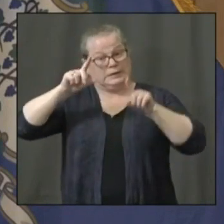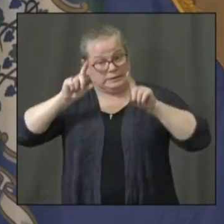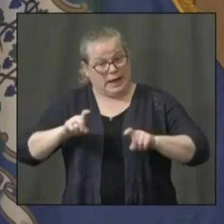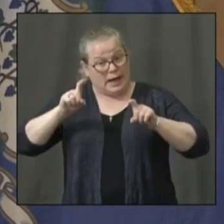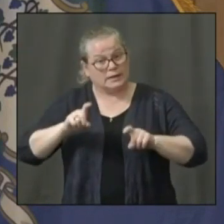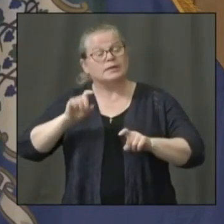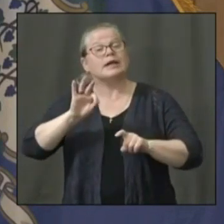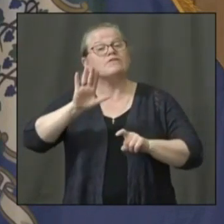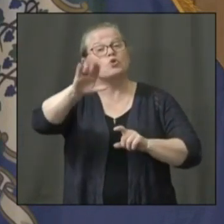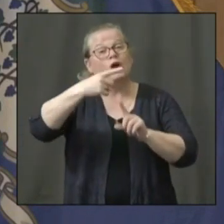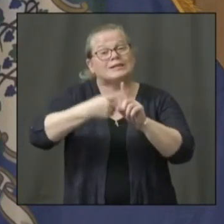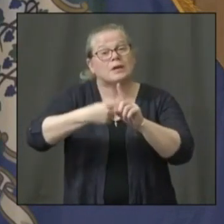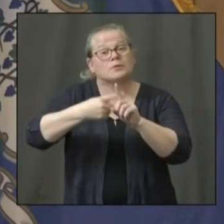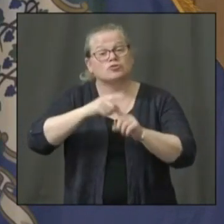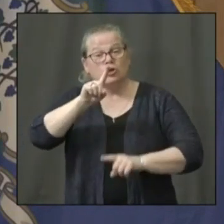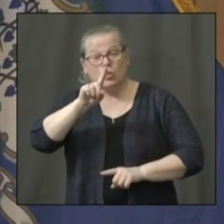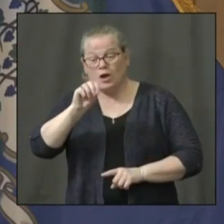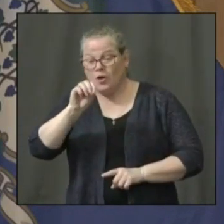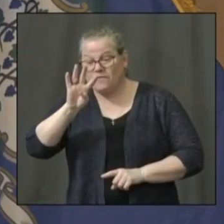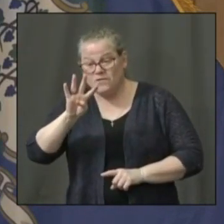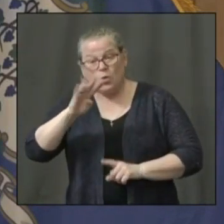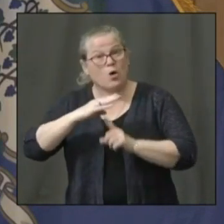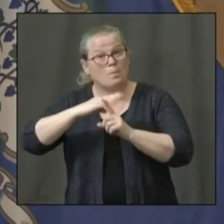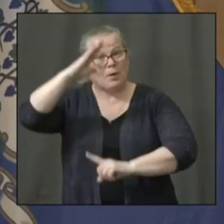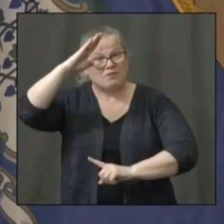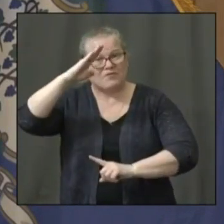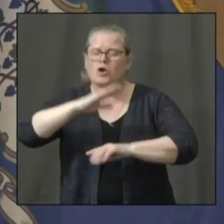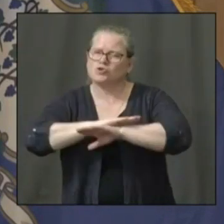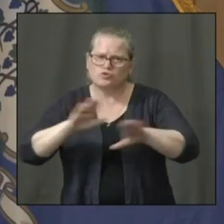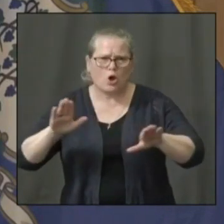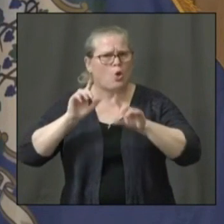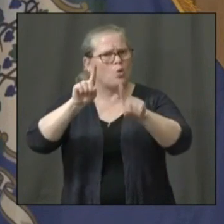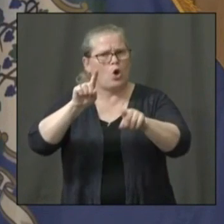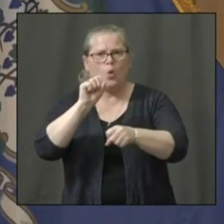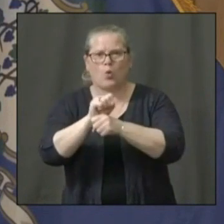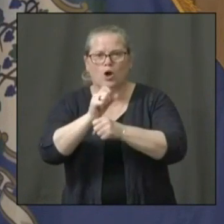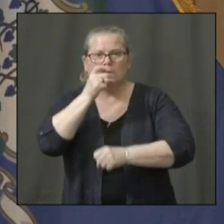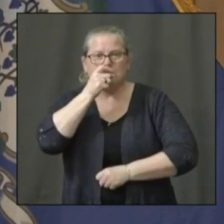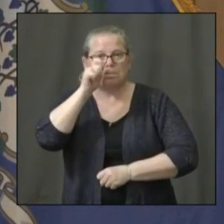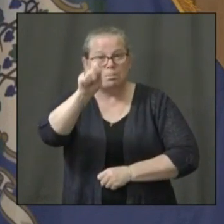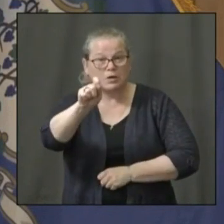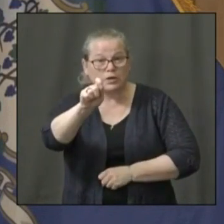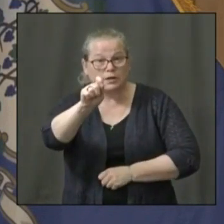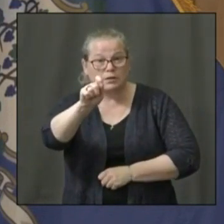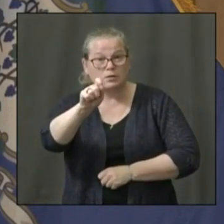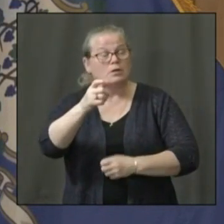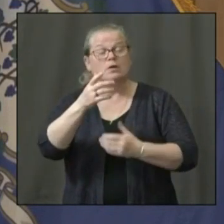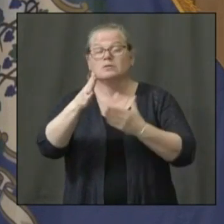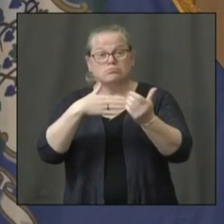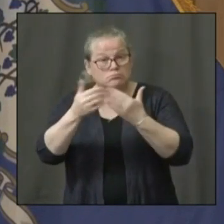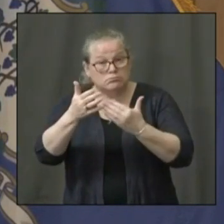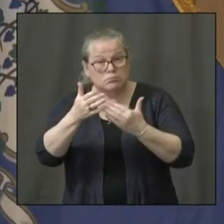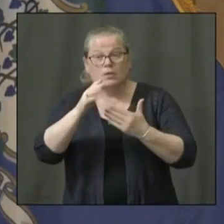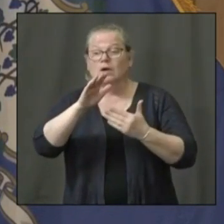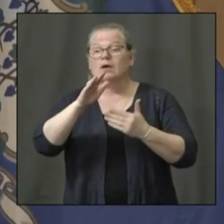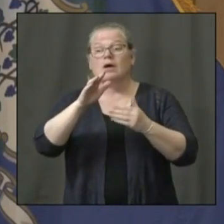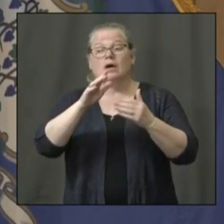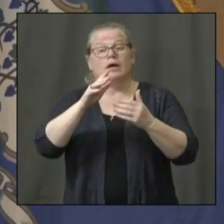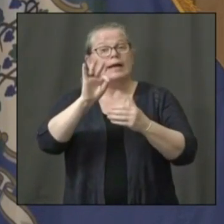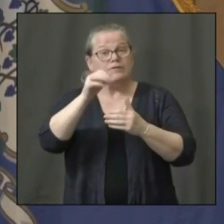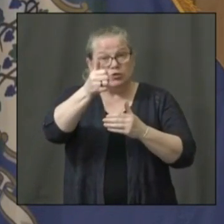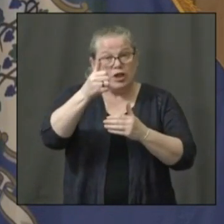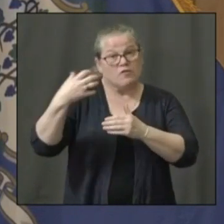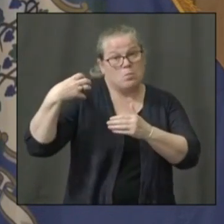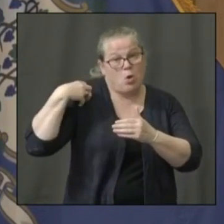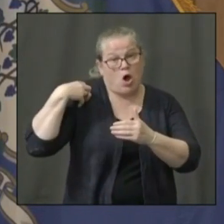not go to work. No questions asked. So you should know that as an employee, you should know that as a boss. That person is not going